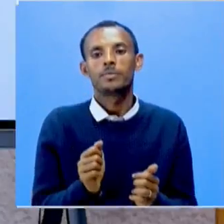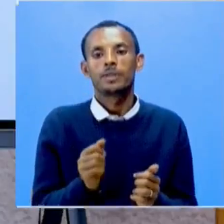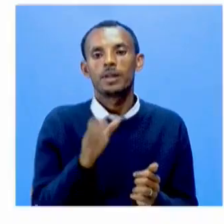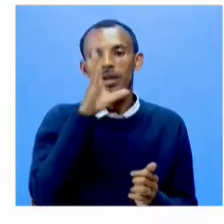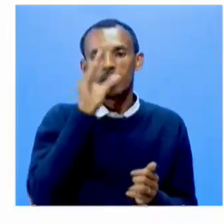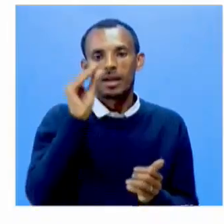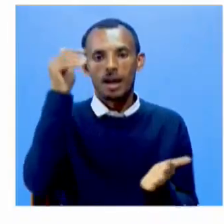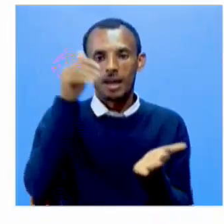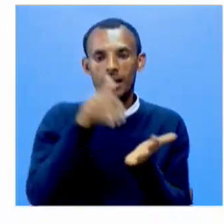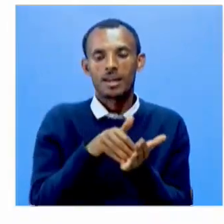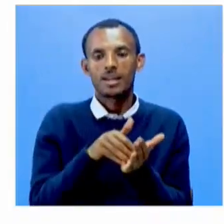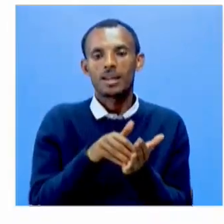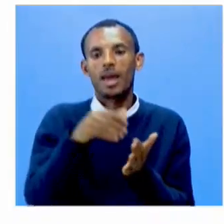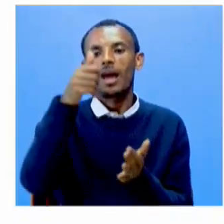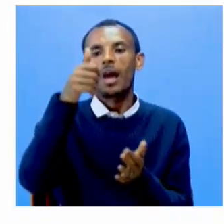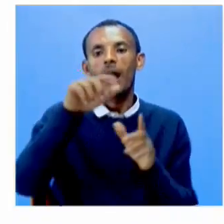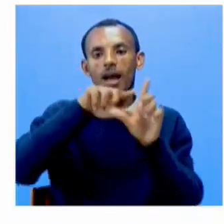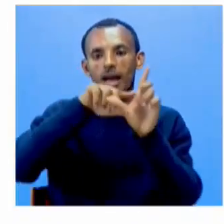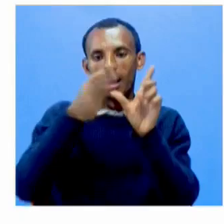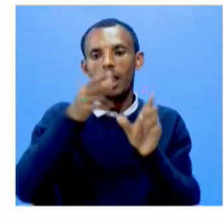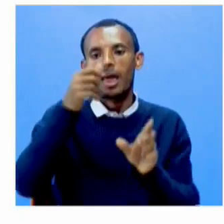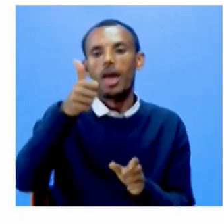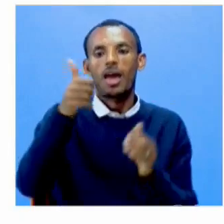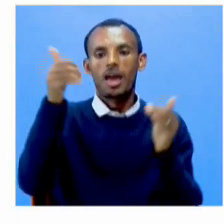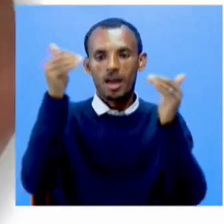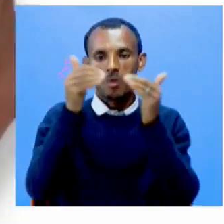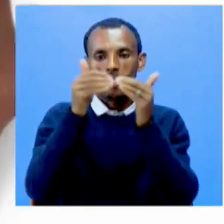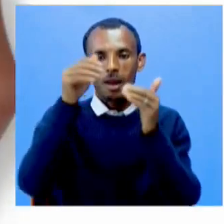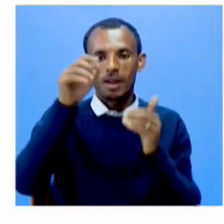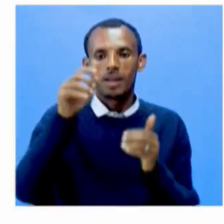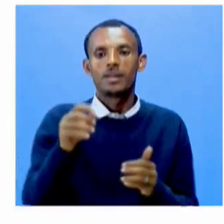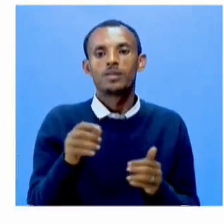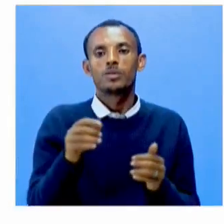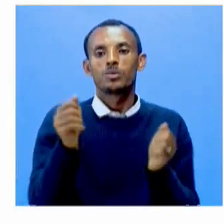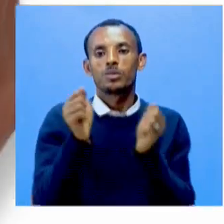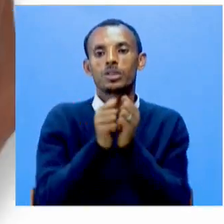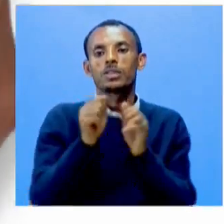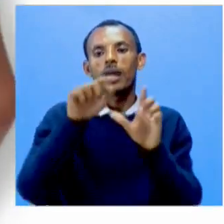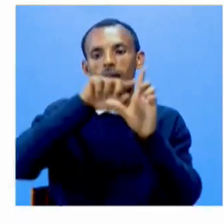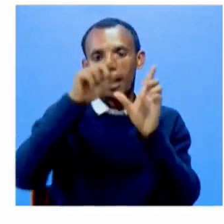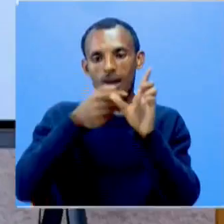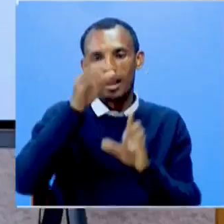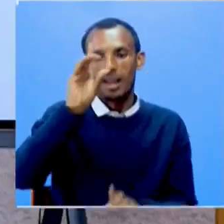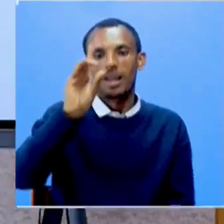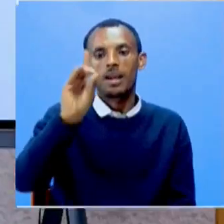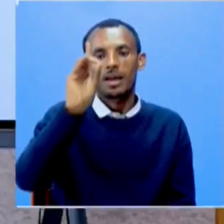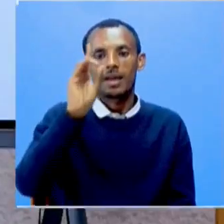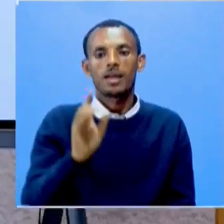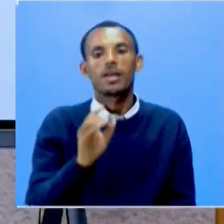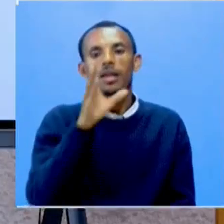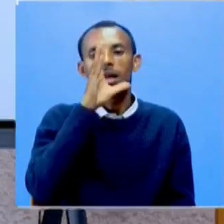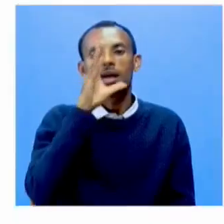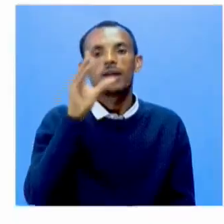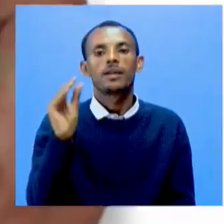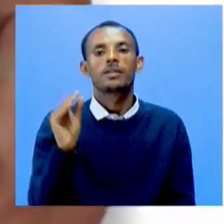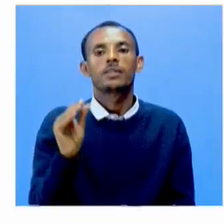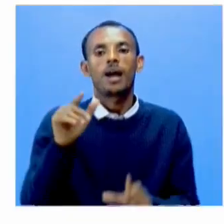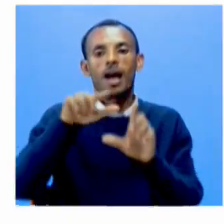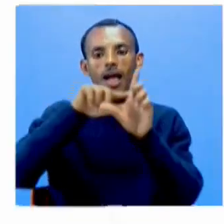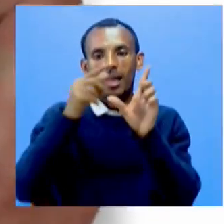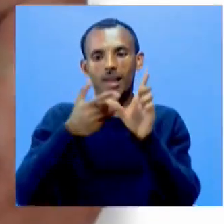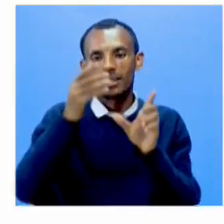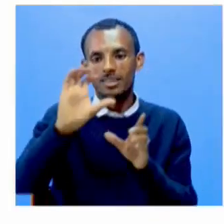and again this angle must be congruent to this one, and this